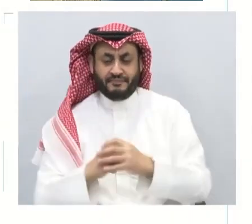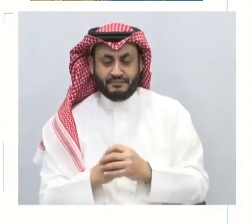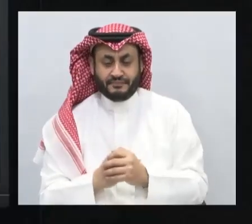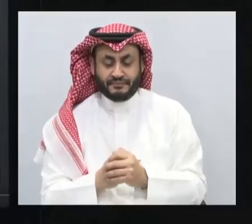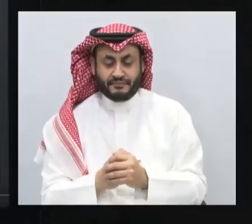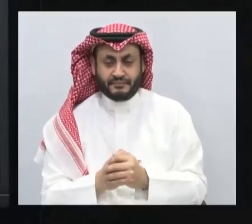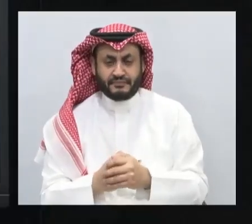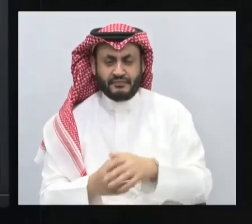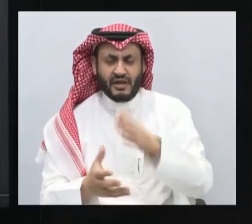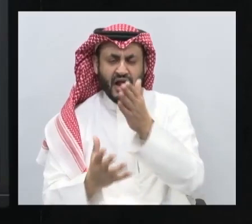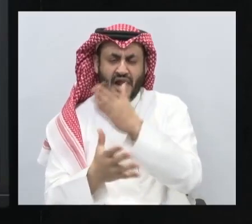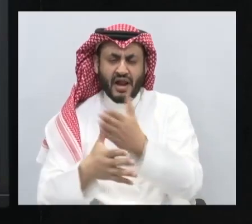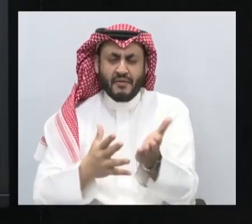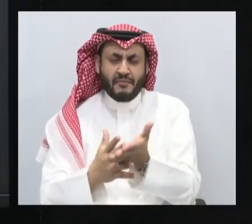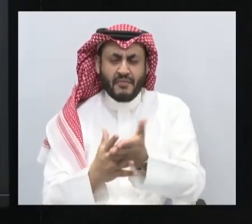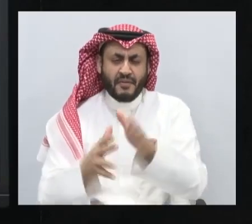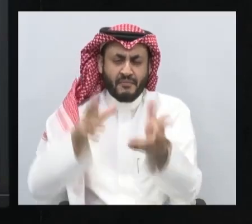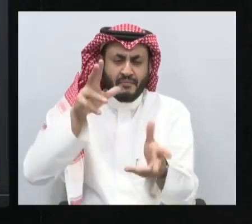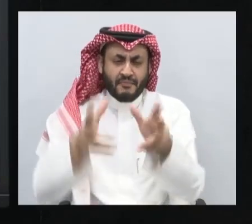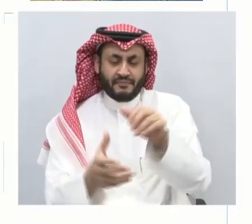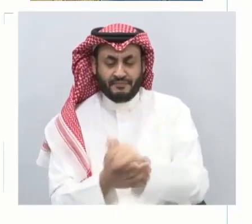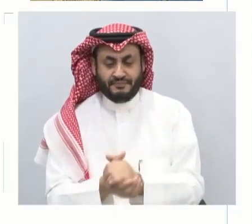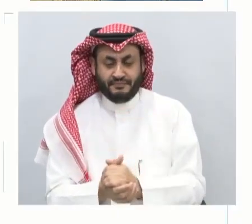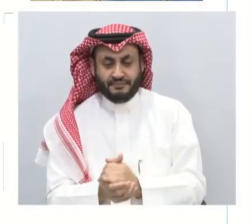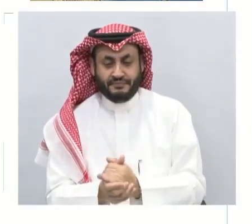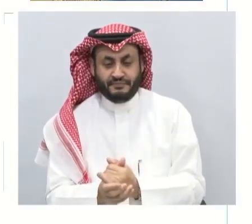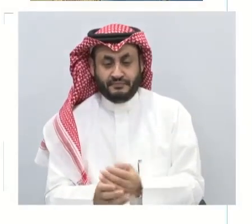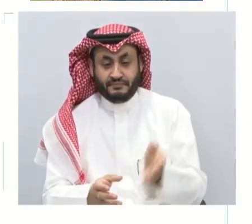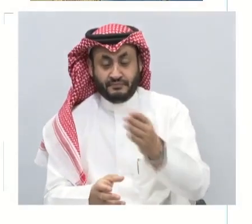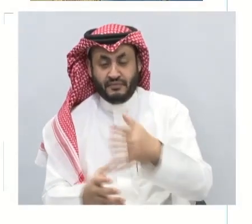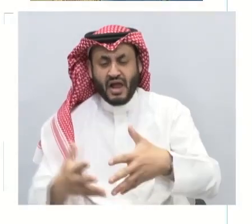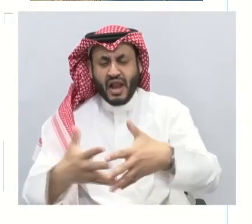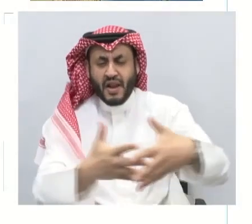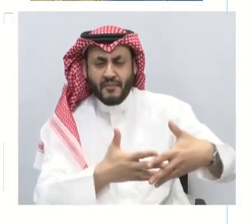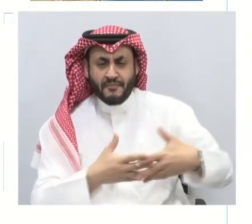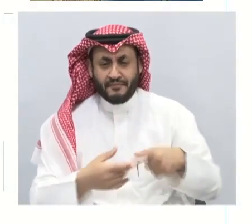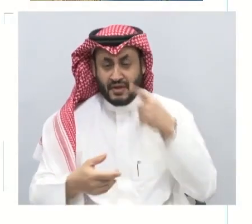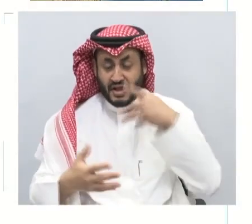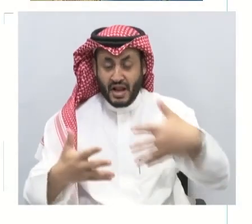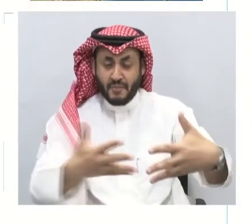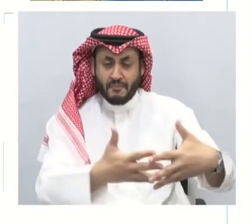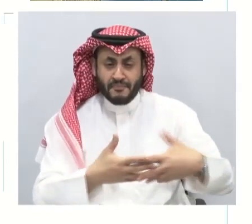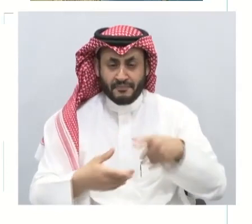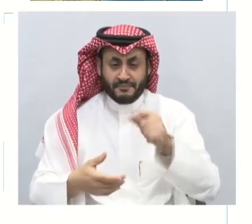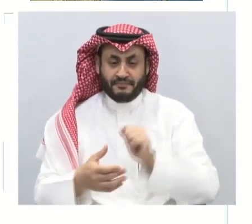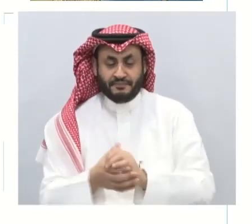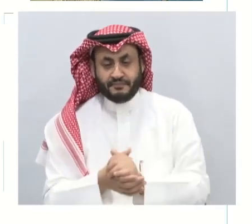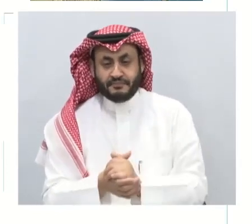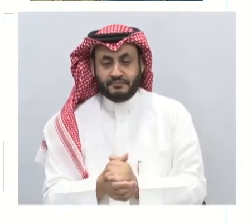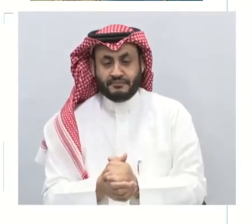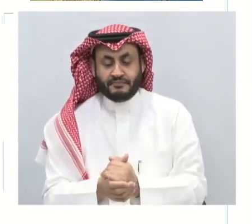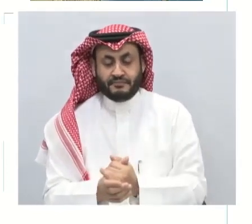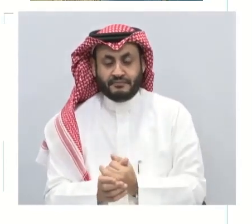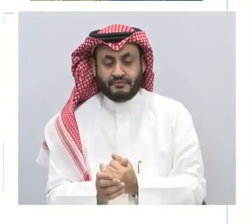say partly cloudy. Okay, and this one is windy. Okay, these are the main symbols